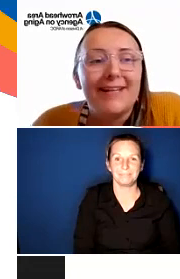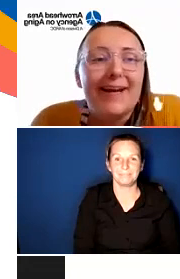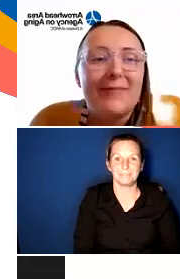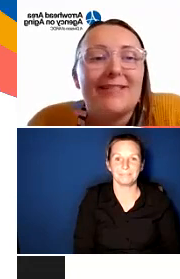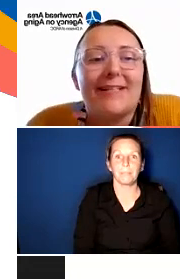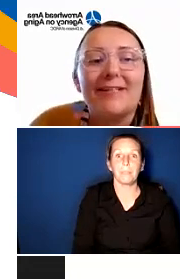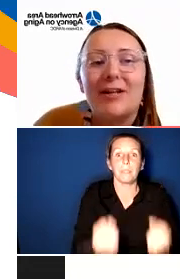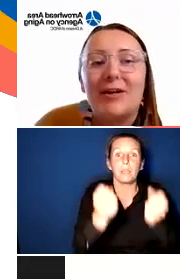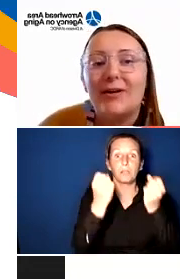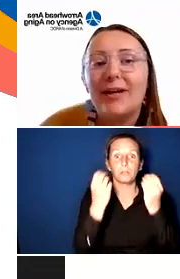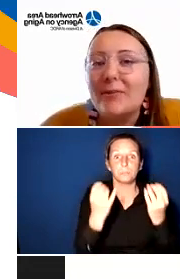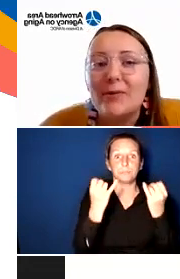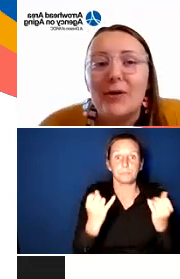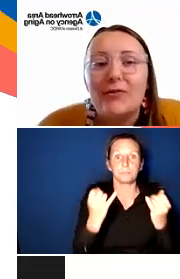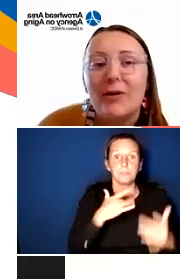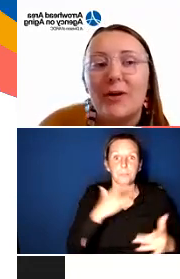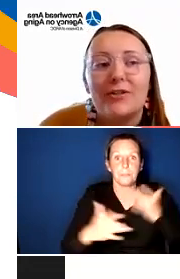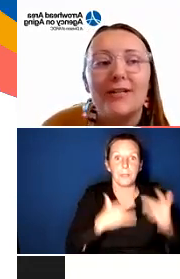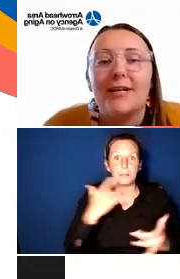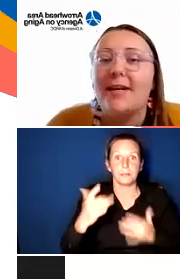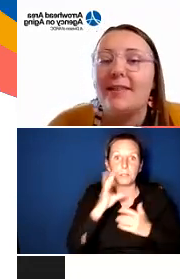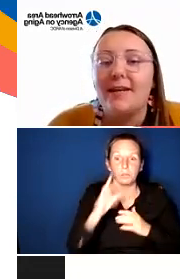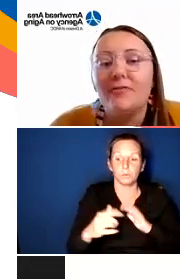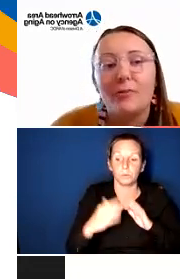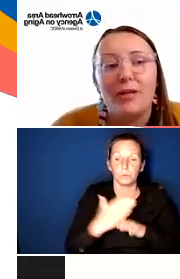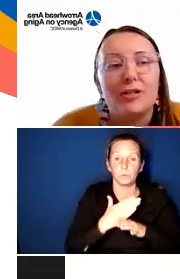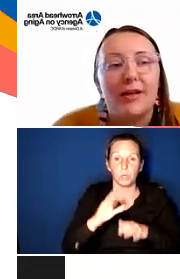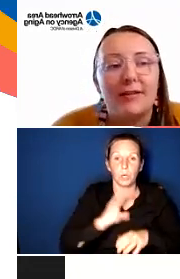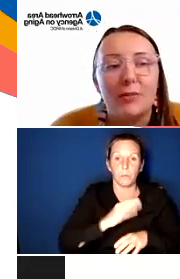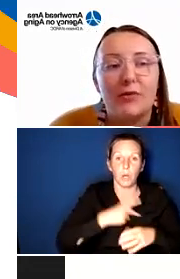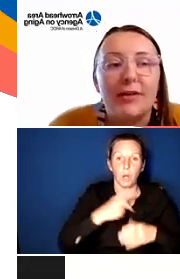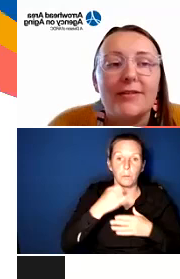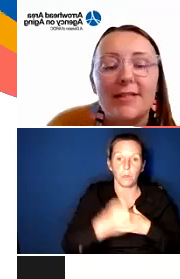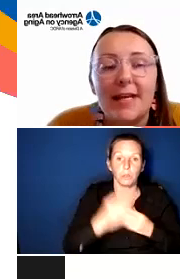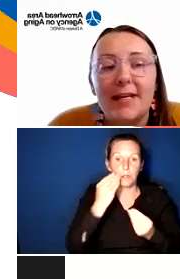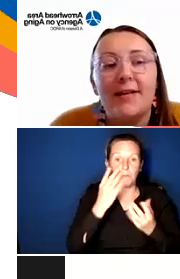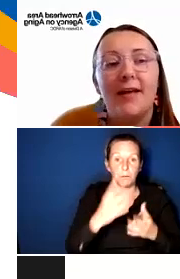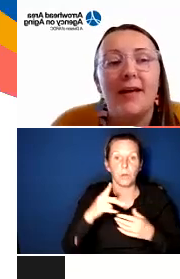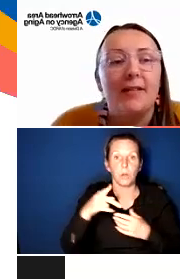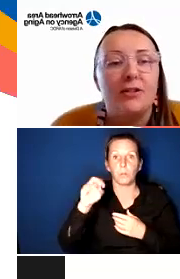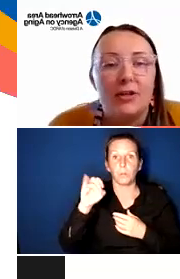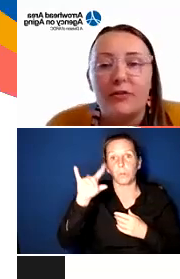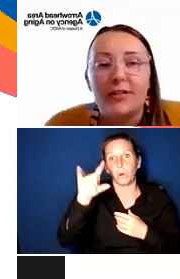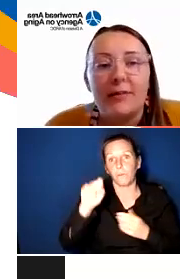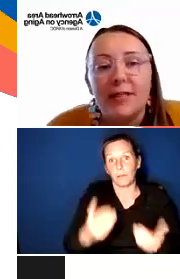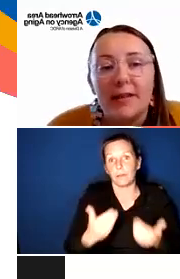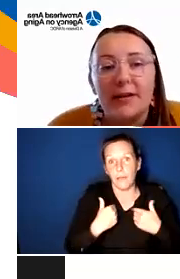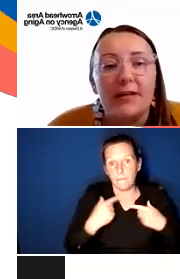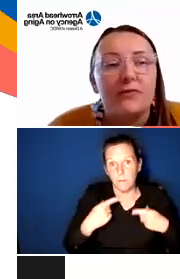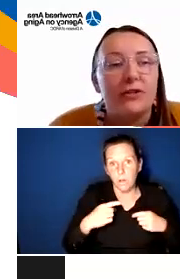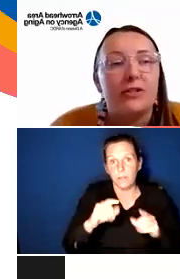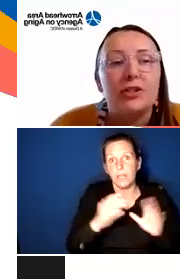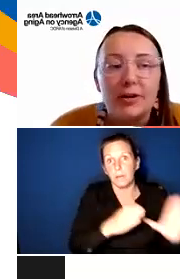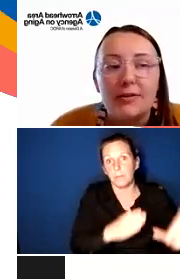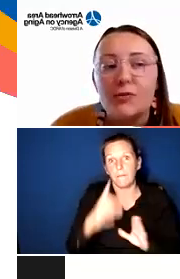So today I'm excited to share about our county profile project and the information that these profiles contain. The agenda for our time together